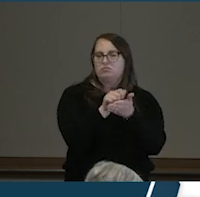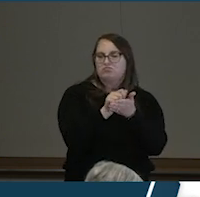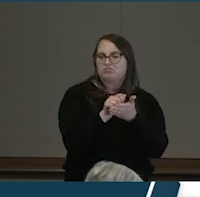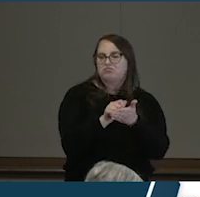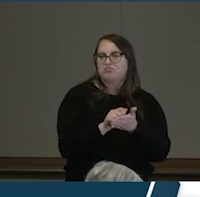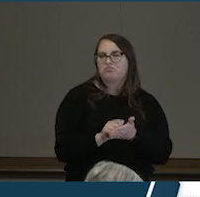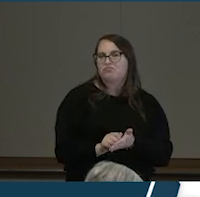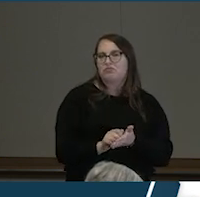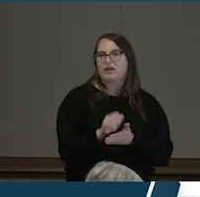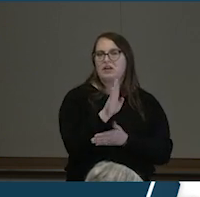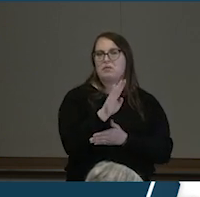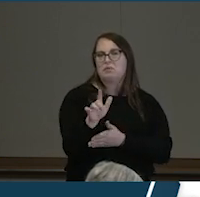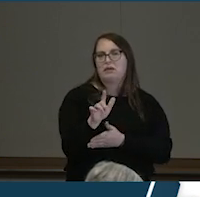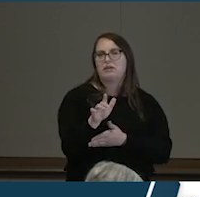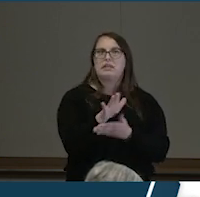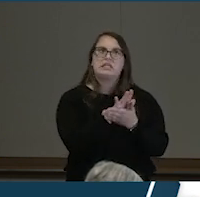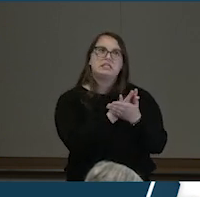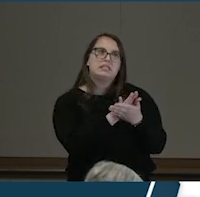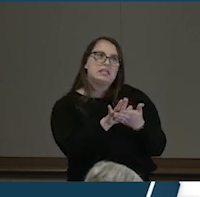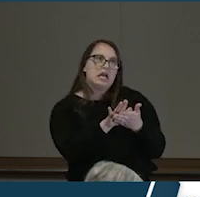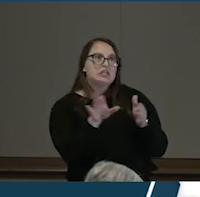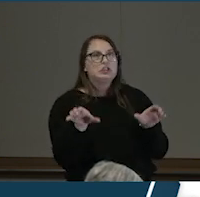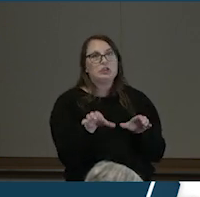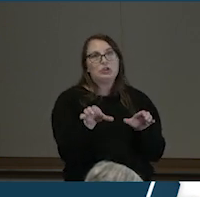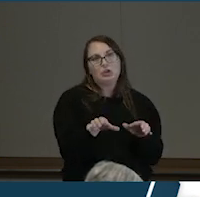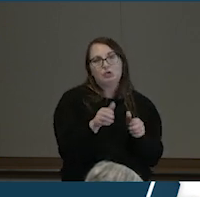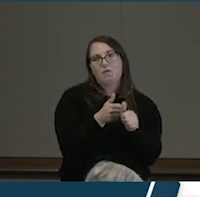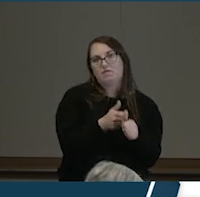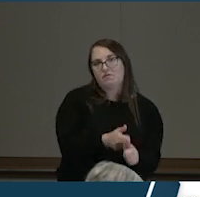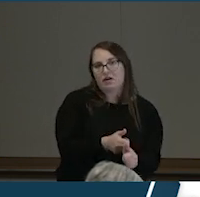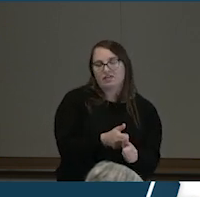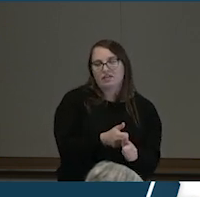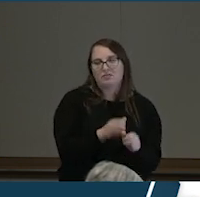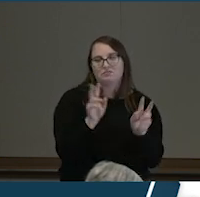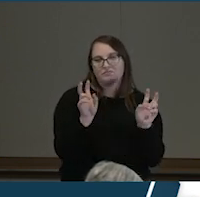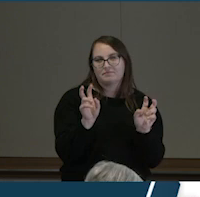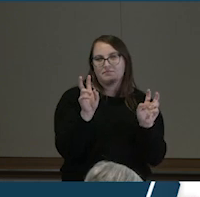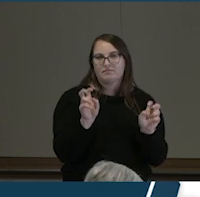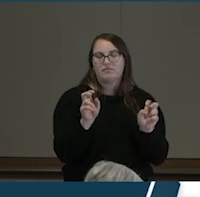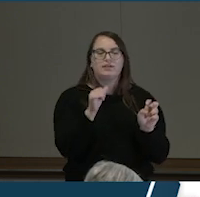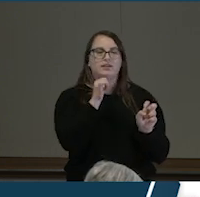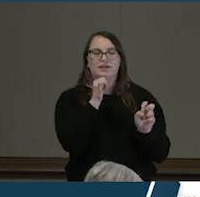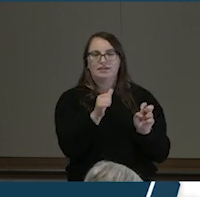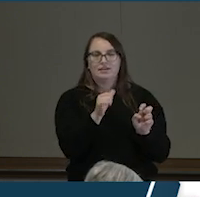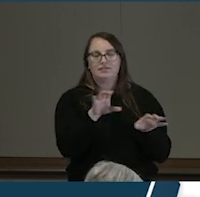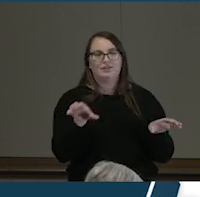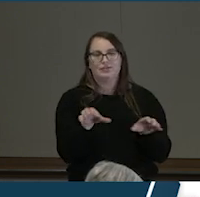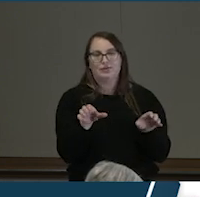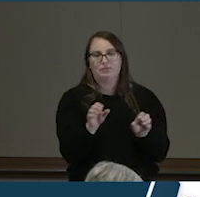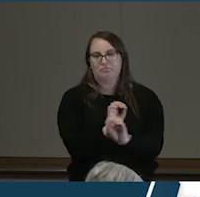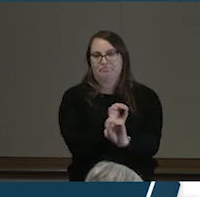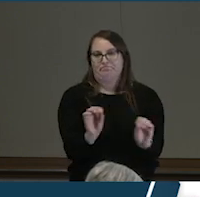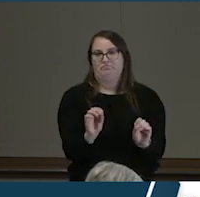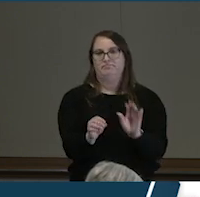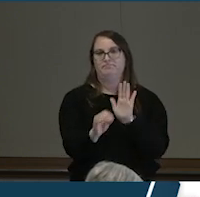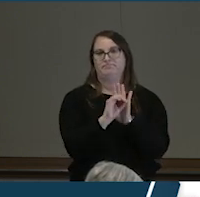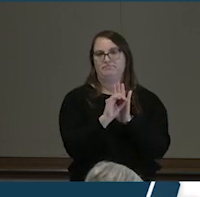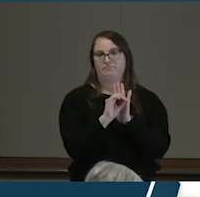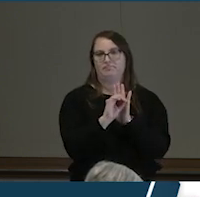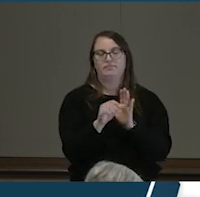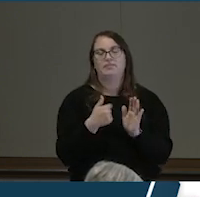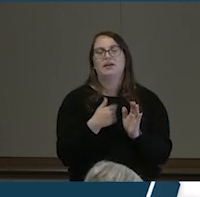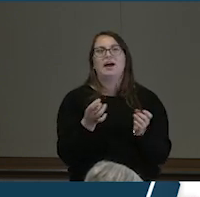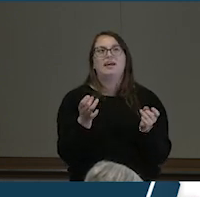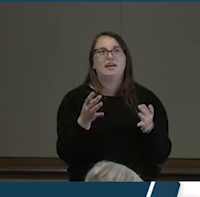do, on the other side, it was something nice to do, but it doesn't actually do anything. I hate those